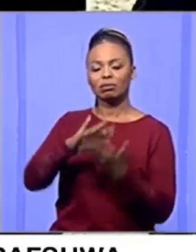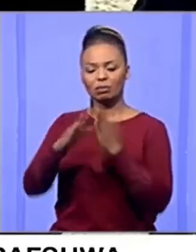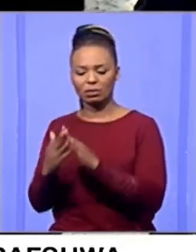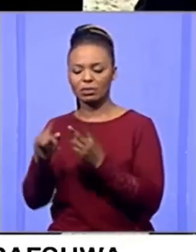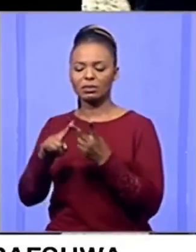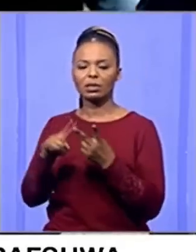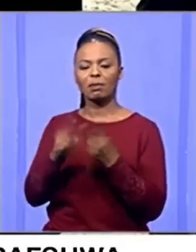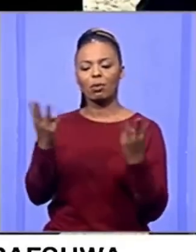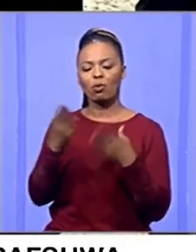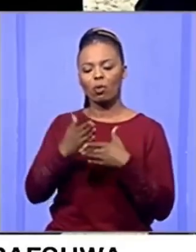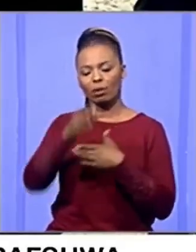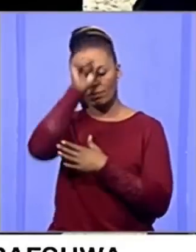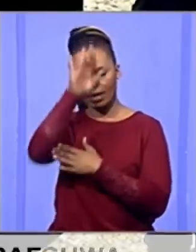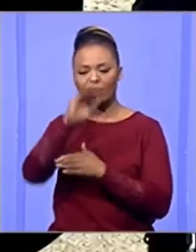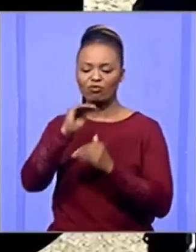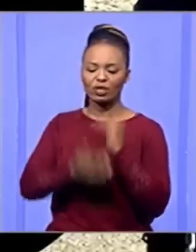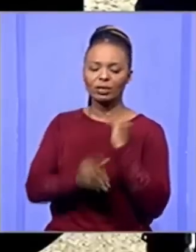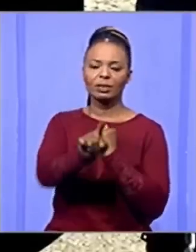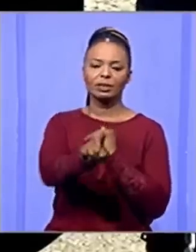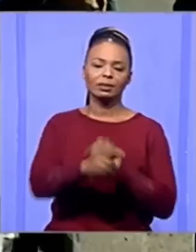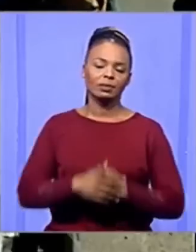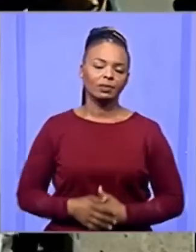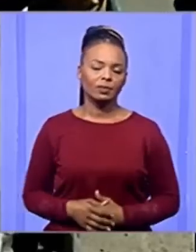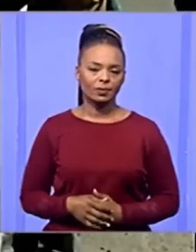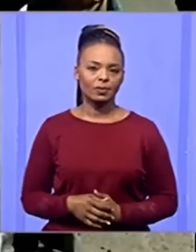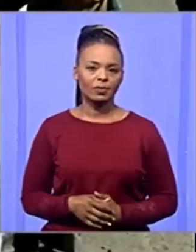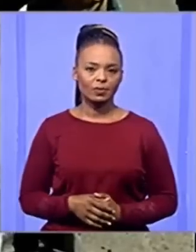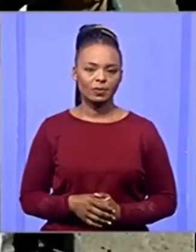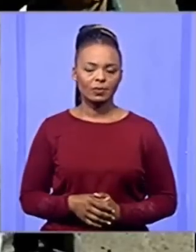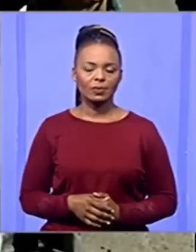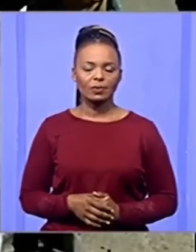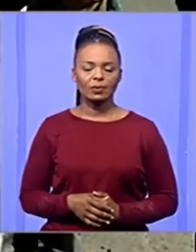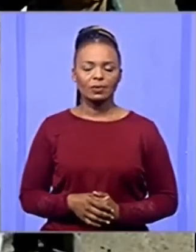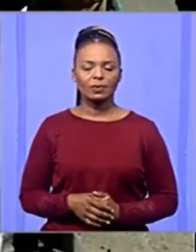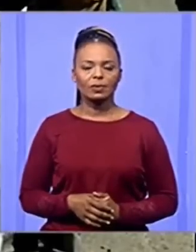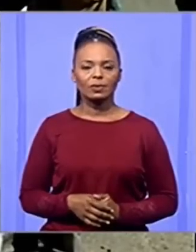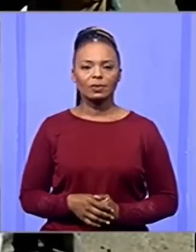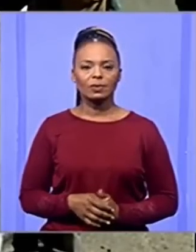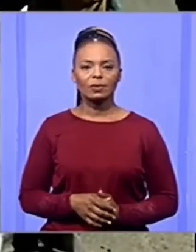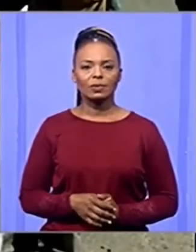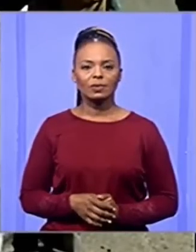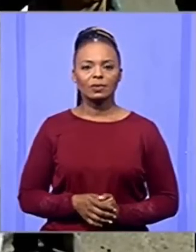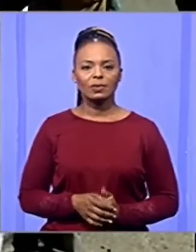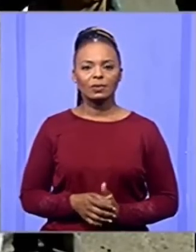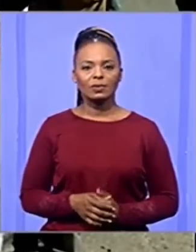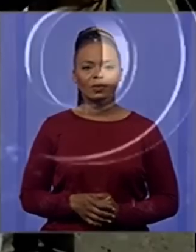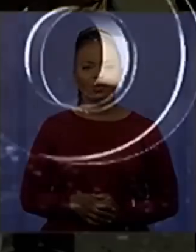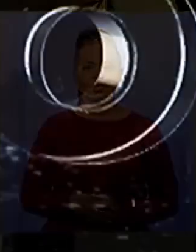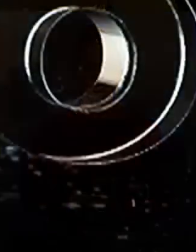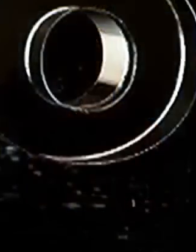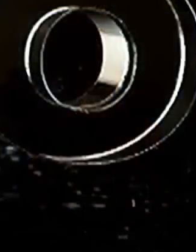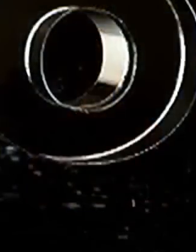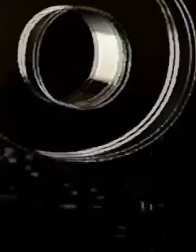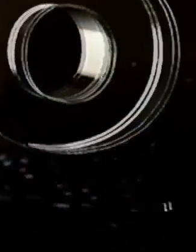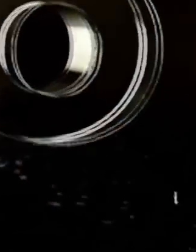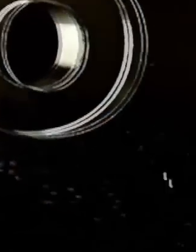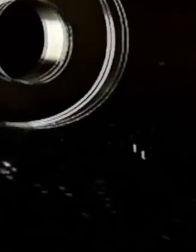ho sireletswa. Konelo le Kgafola, ditaba tsa SABC, welcome.